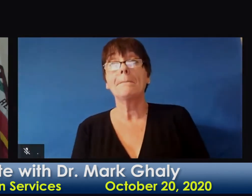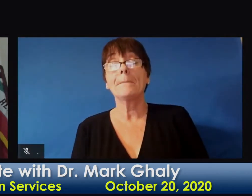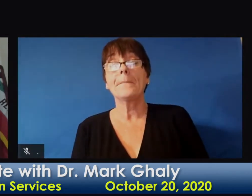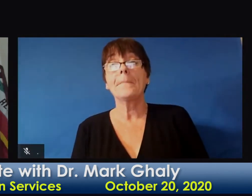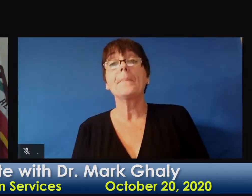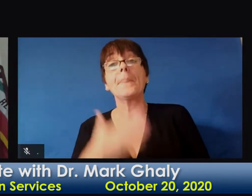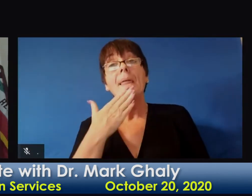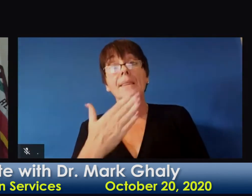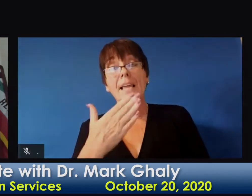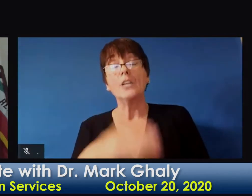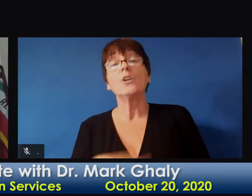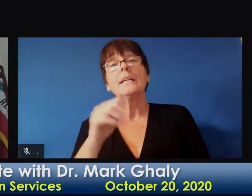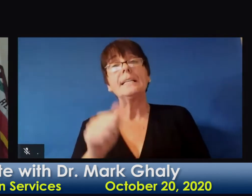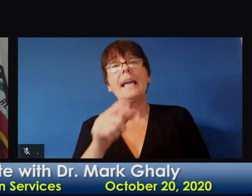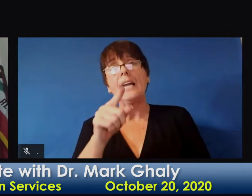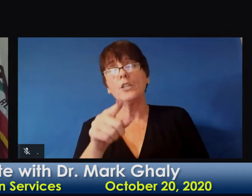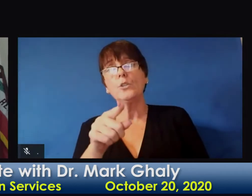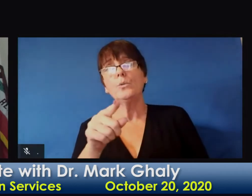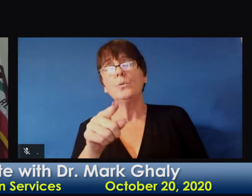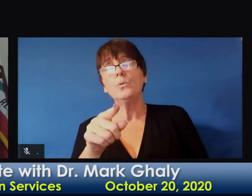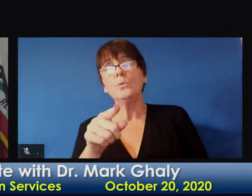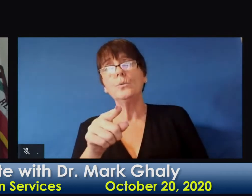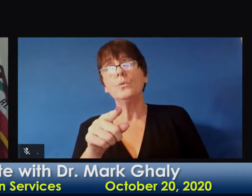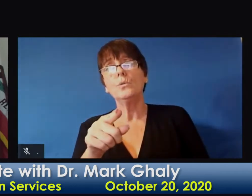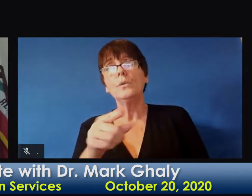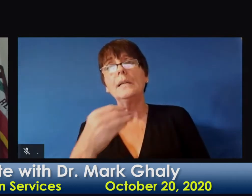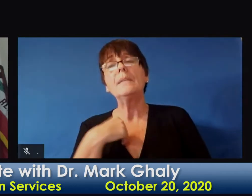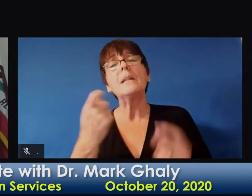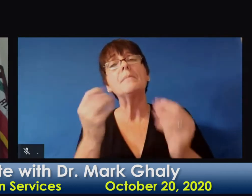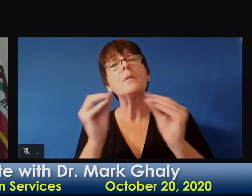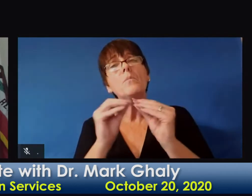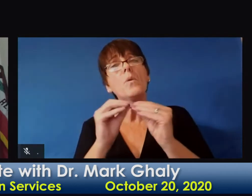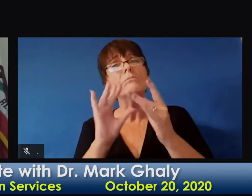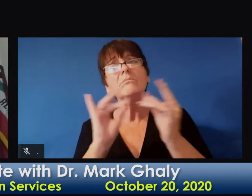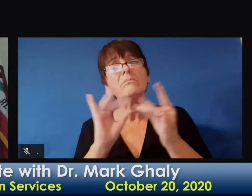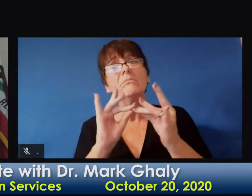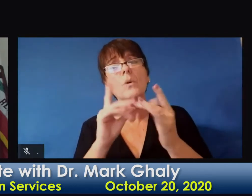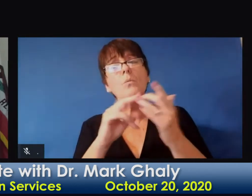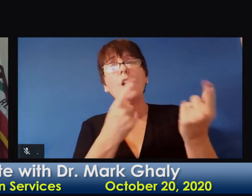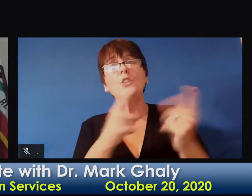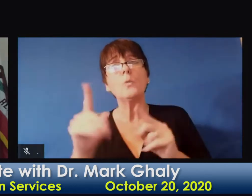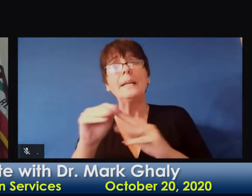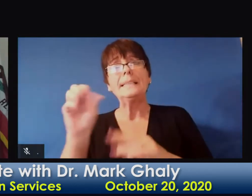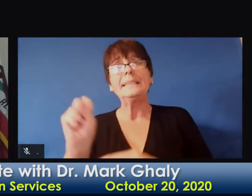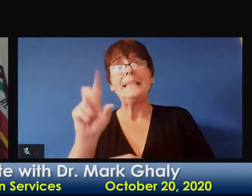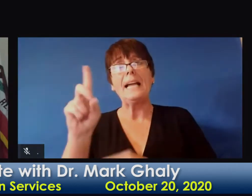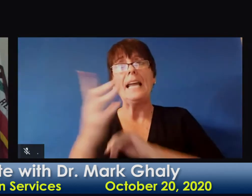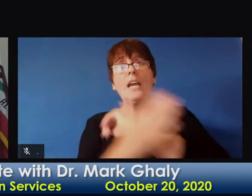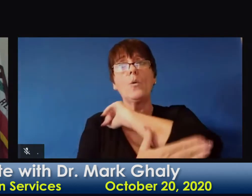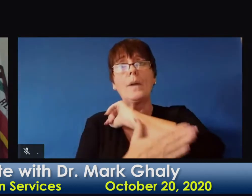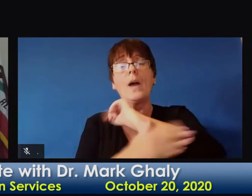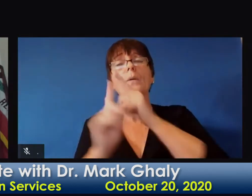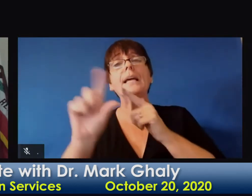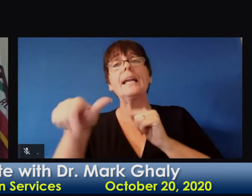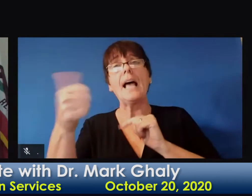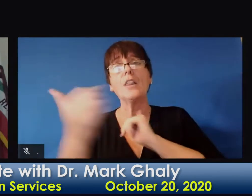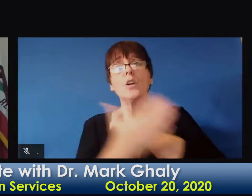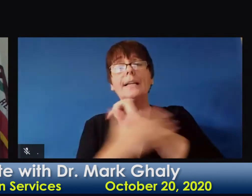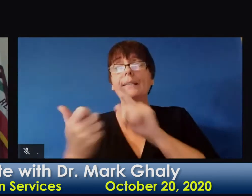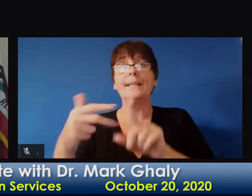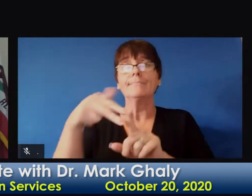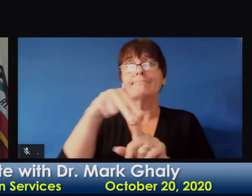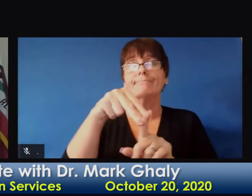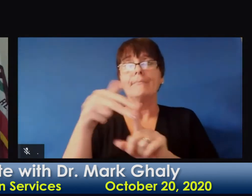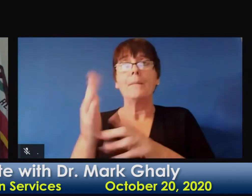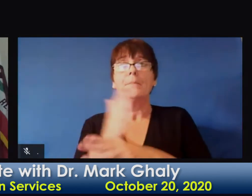Thank you, Dr. Ghaly. Could you give us just some more insight into what is going on in San Diego County and these other counties that have been teetering between red